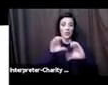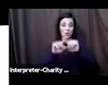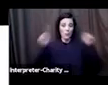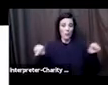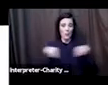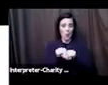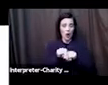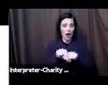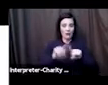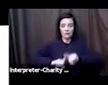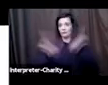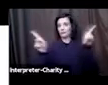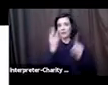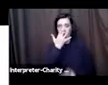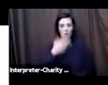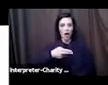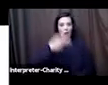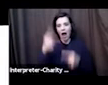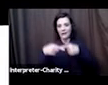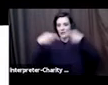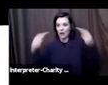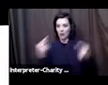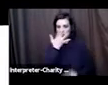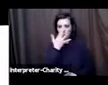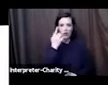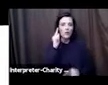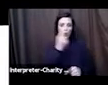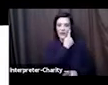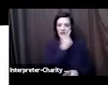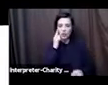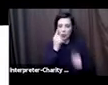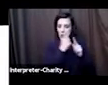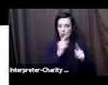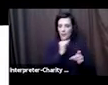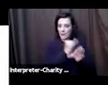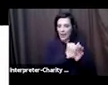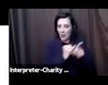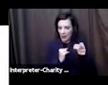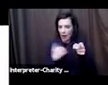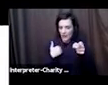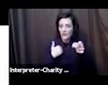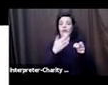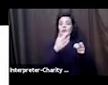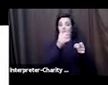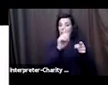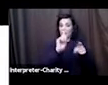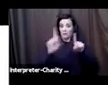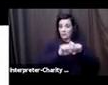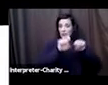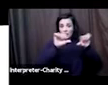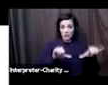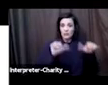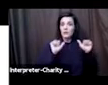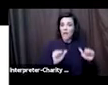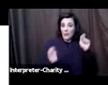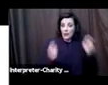contrast colors for somebody that has a visual impairment. Keep in mind that any of these systems can be completely customized to meet